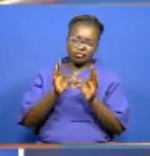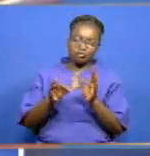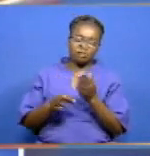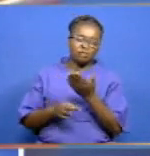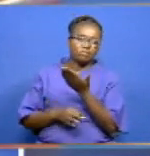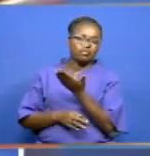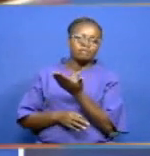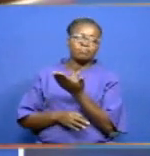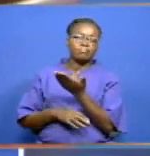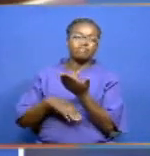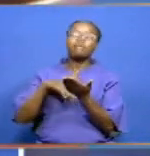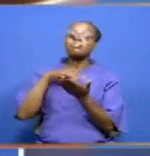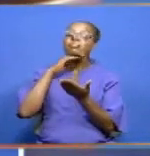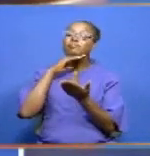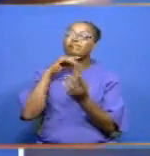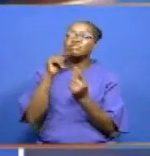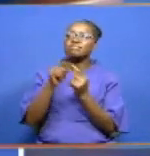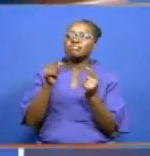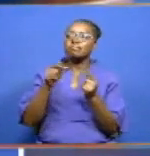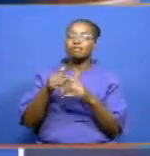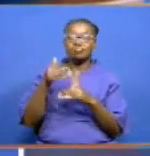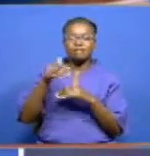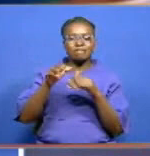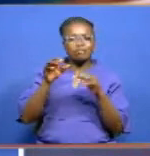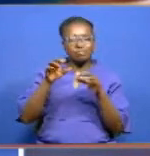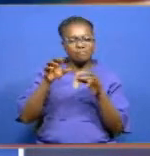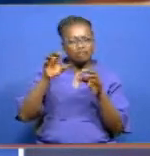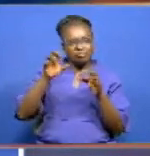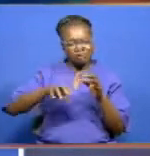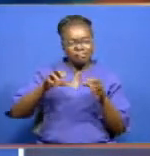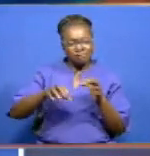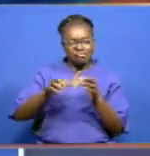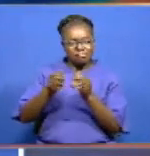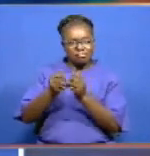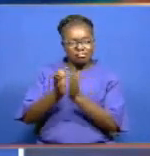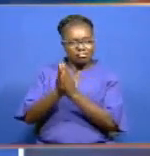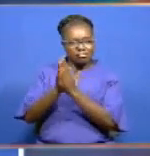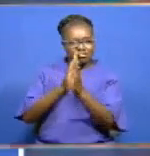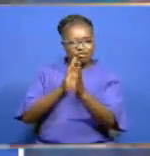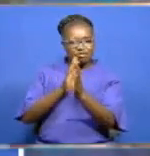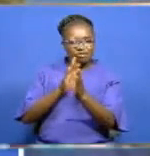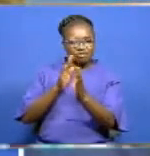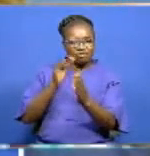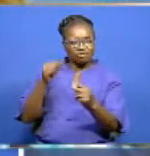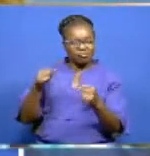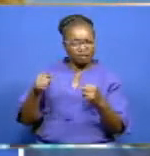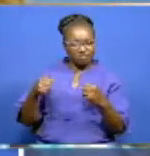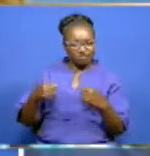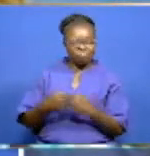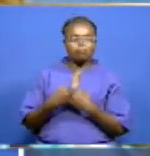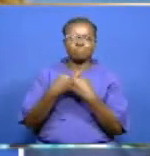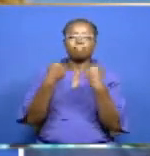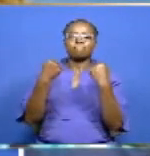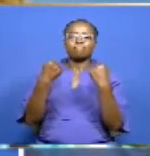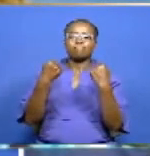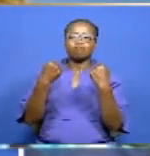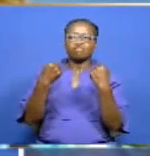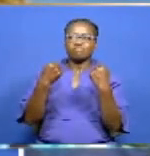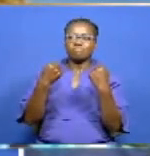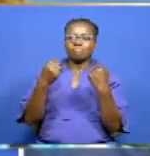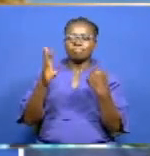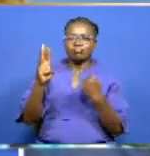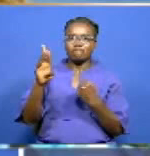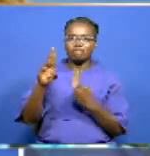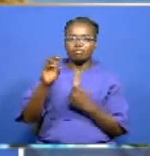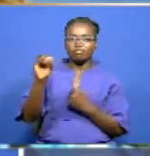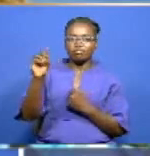succumbed to injuries after the Matatu vehicle he was travelling in was involved in a road accident at Brookside area